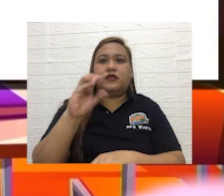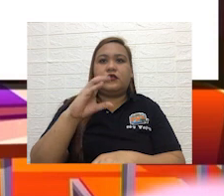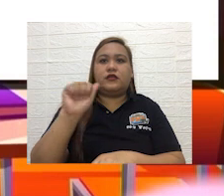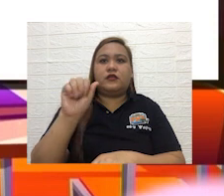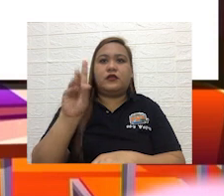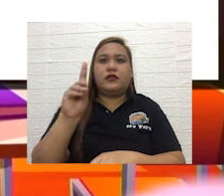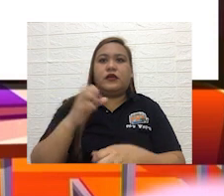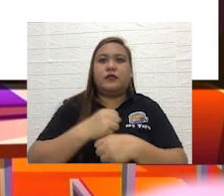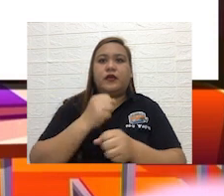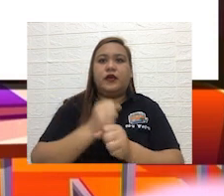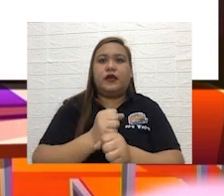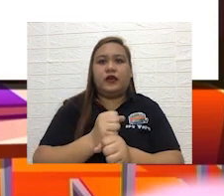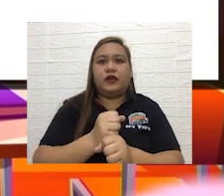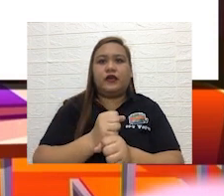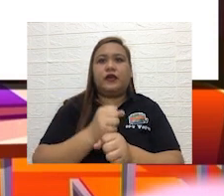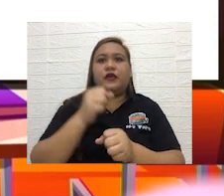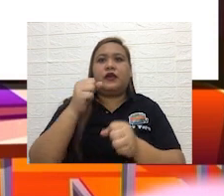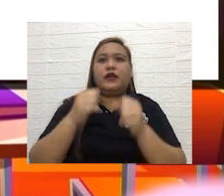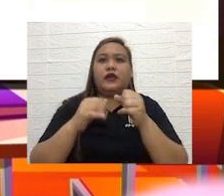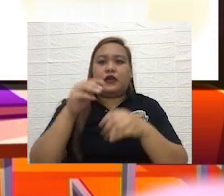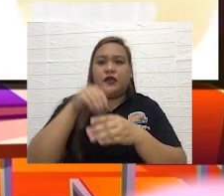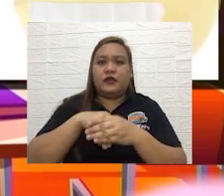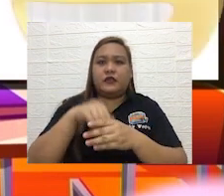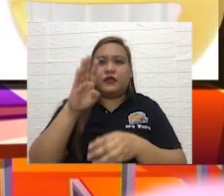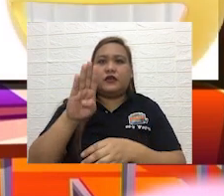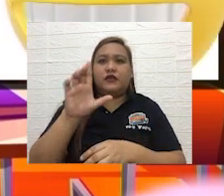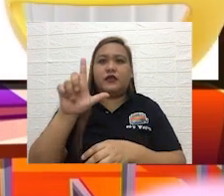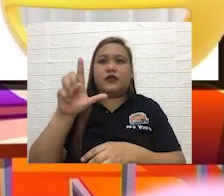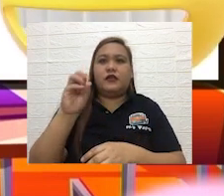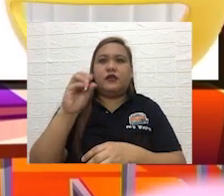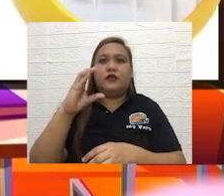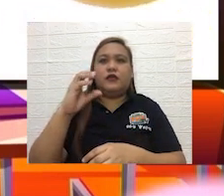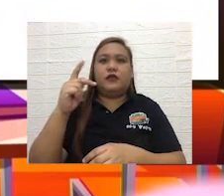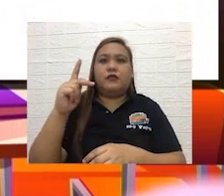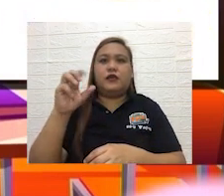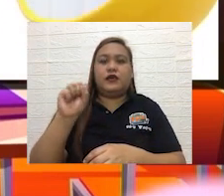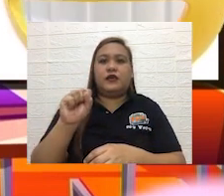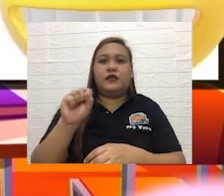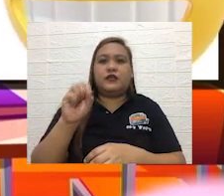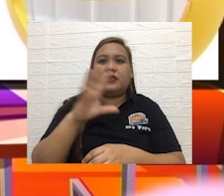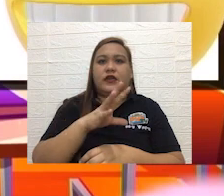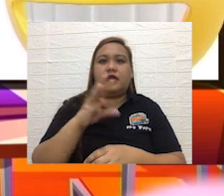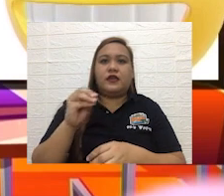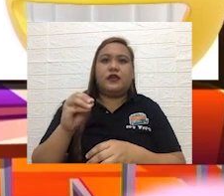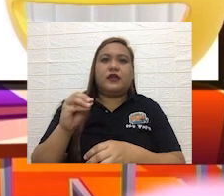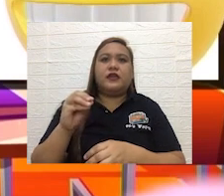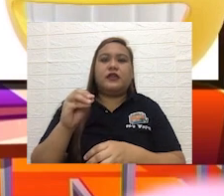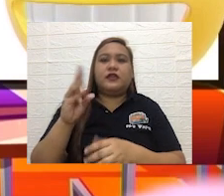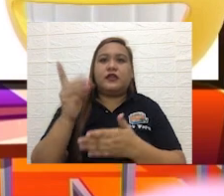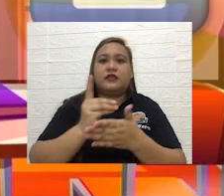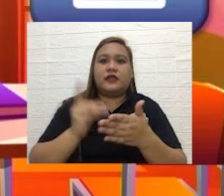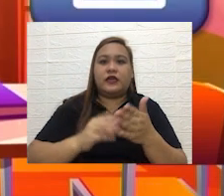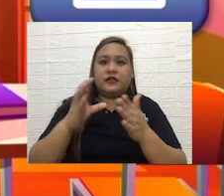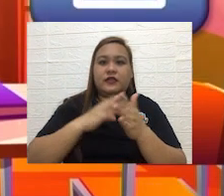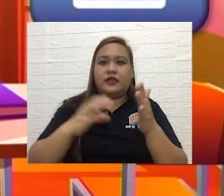make and insert blocks. And lastly, we have learned that there are blocks from the Design Center.